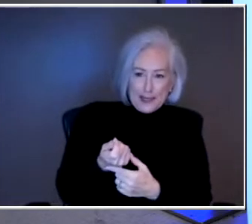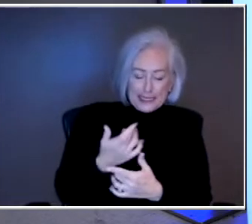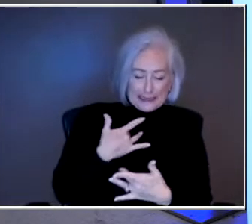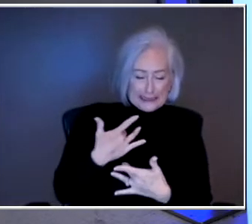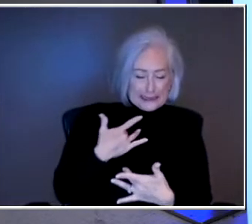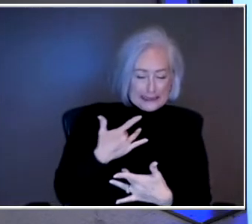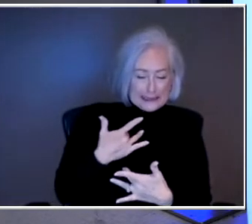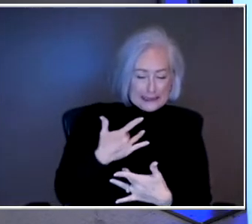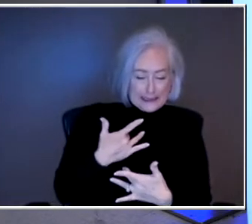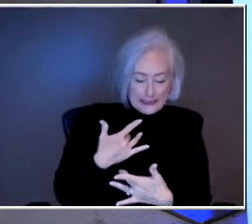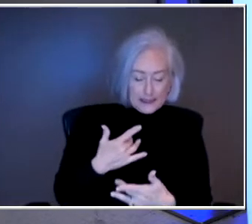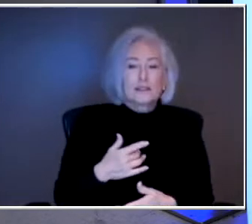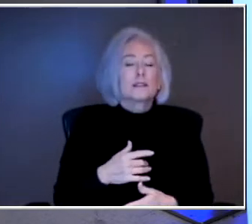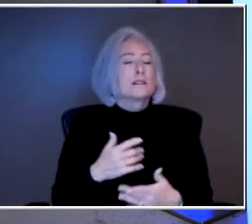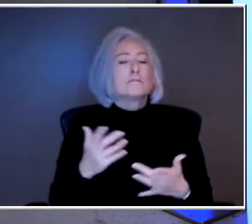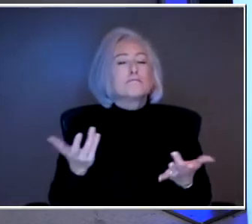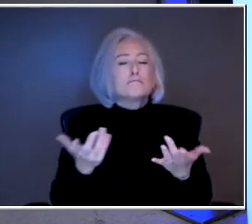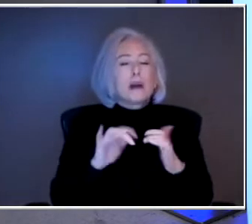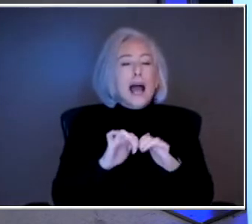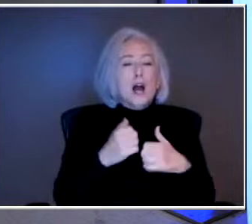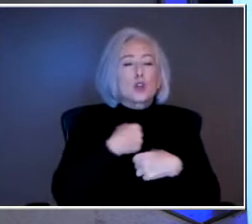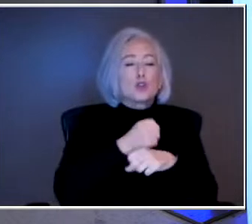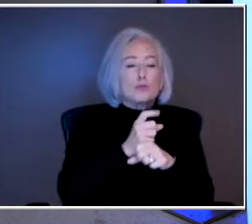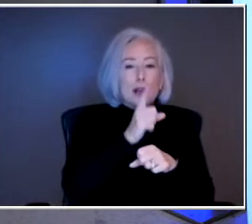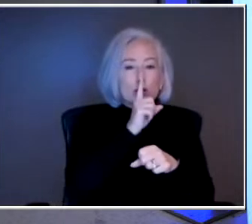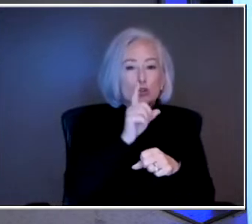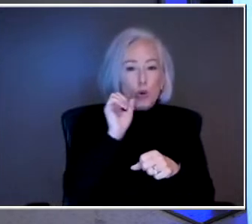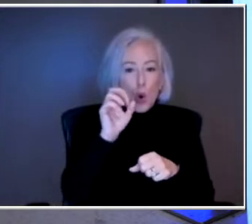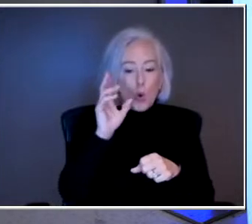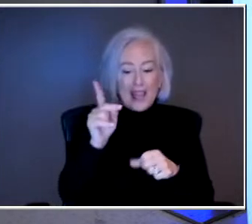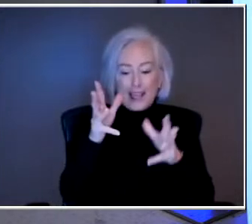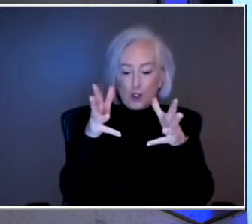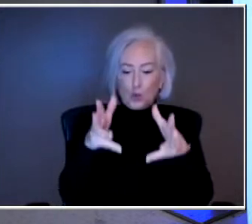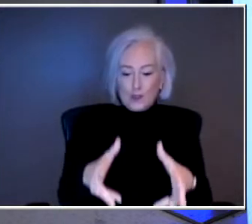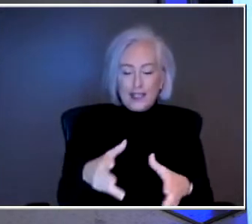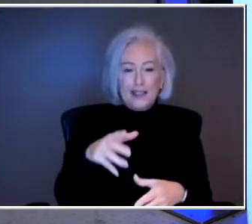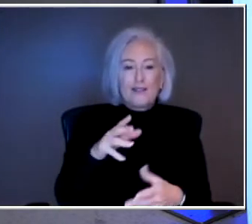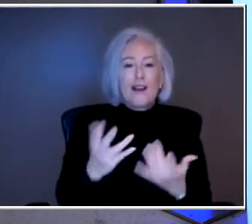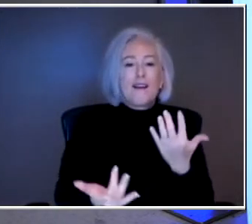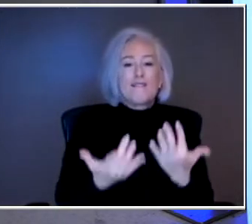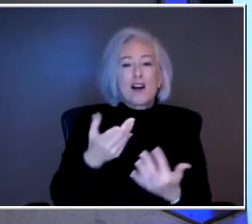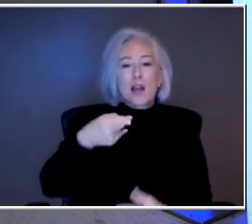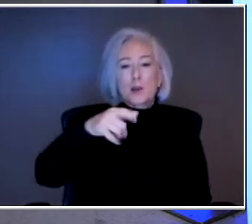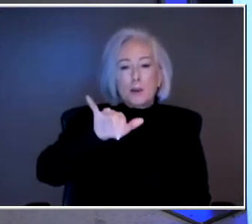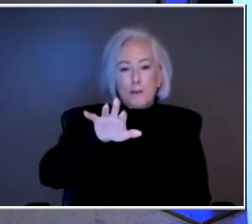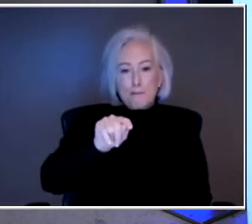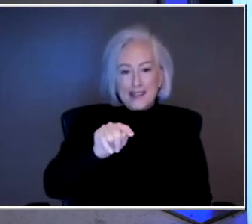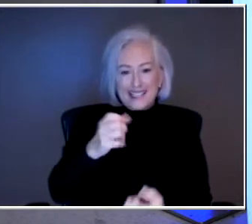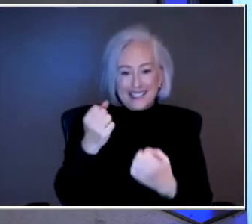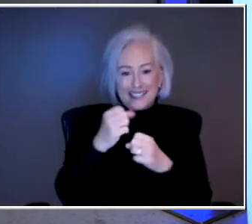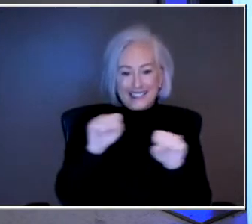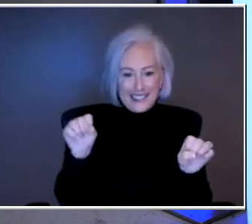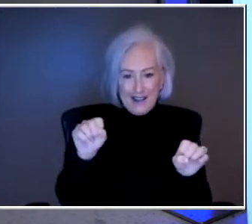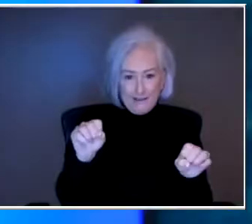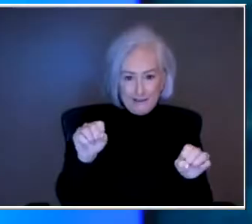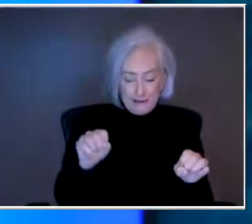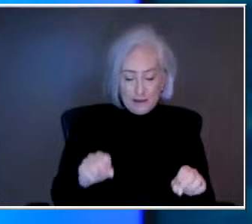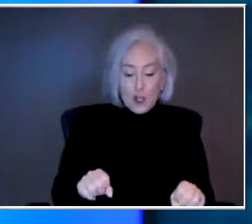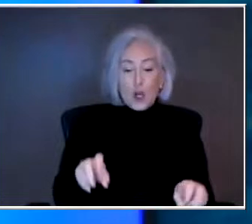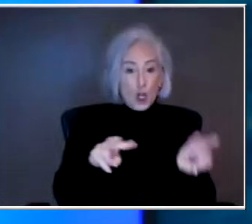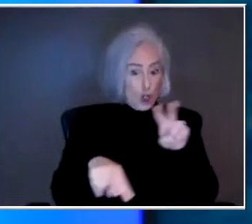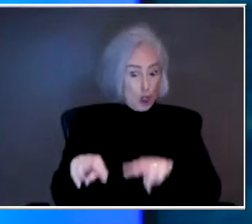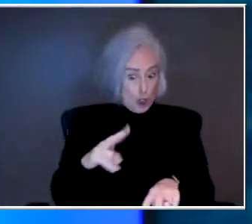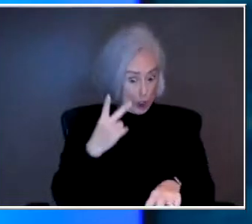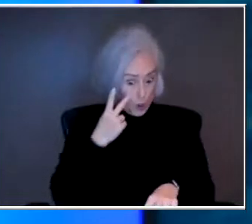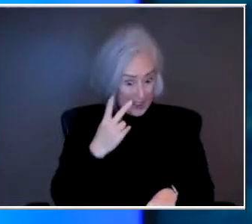out. How do you make sure it's okay to leave a fire pit safely? Yeah, you want to make sure that you're not seeing any glowing embers, that you're not seeing